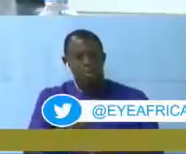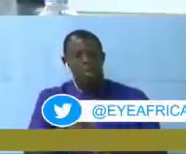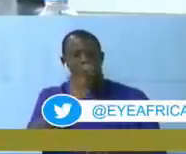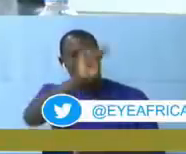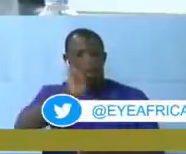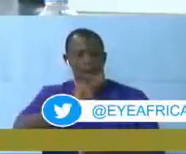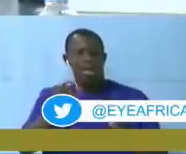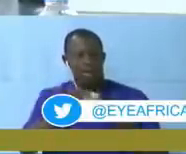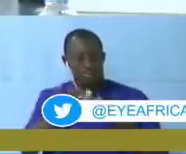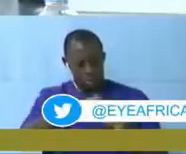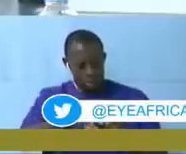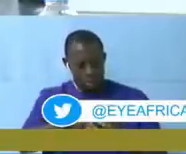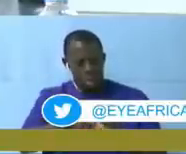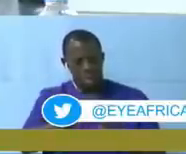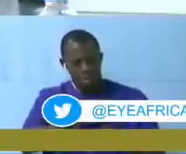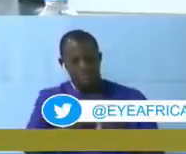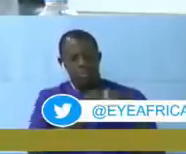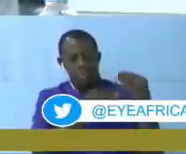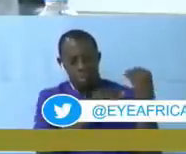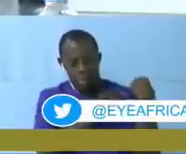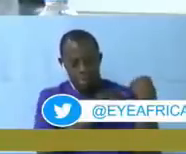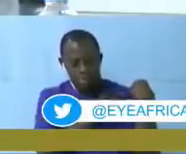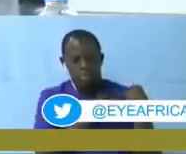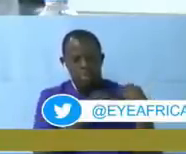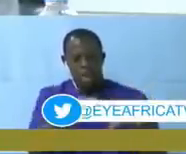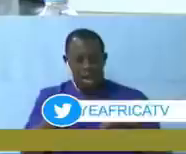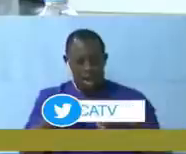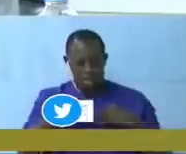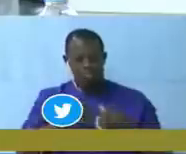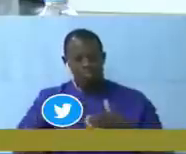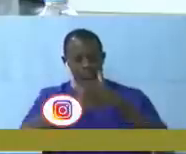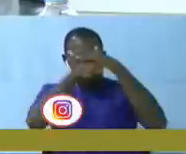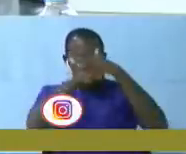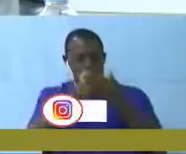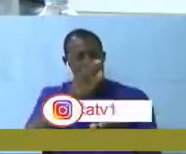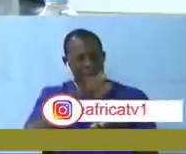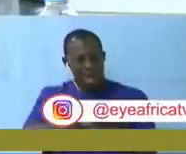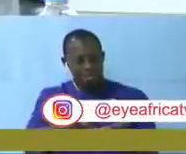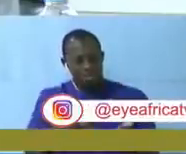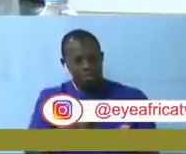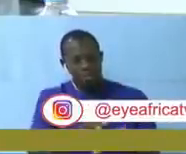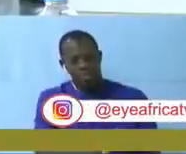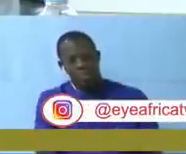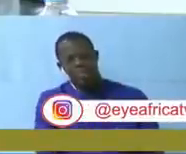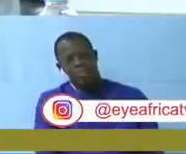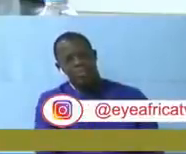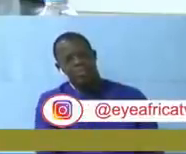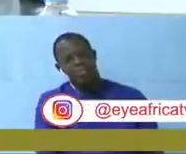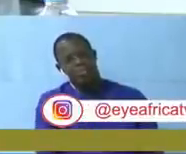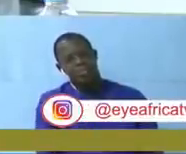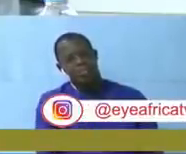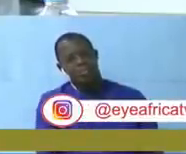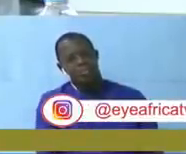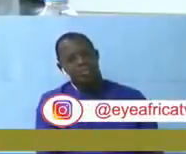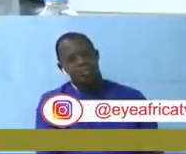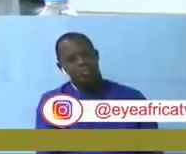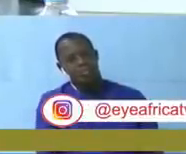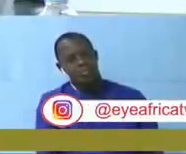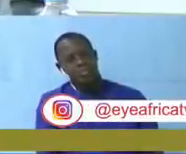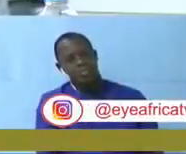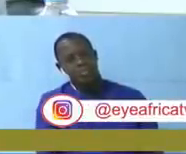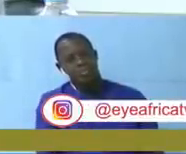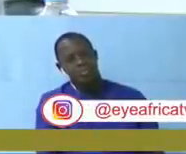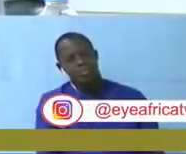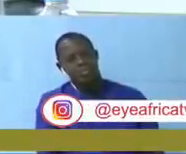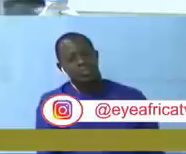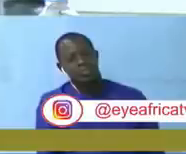approve. Fi muy doore moy pour lu aju ci wali sa tay tek ci mbiri tanef ñu ñëkke na ci buntu